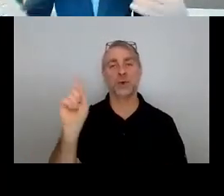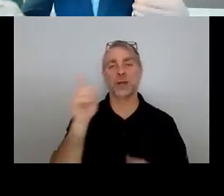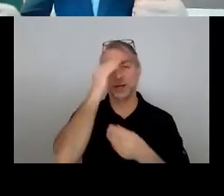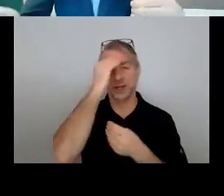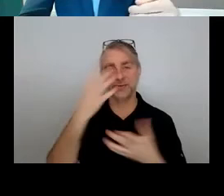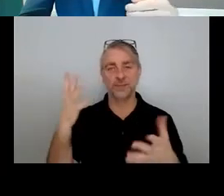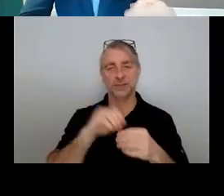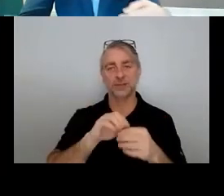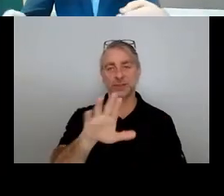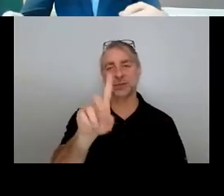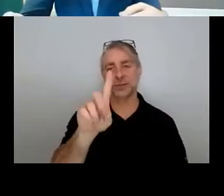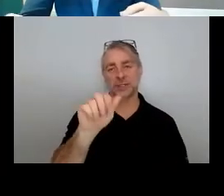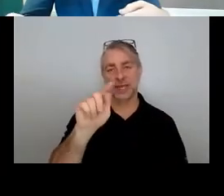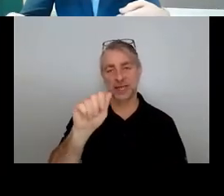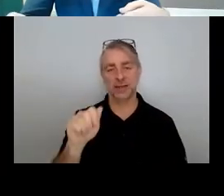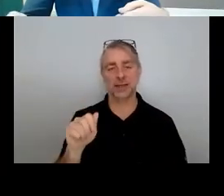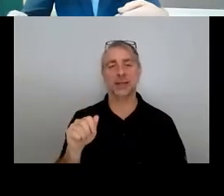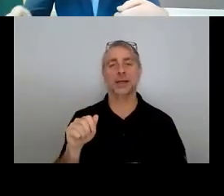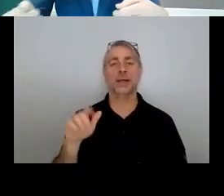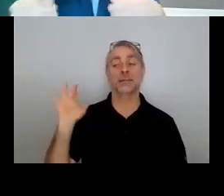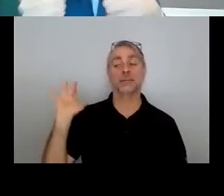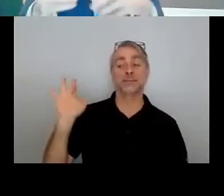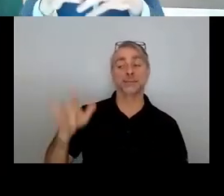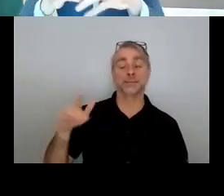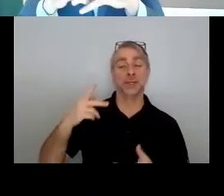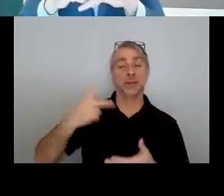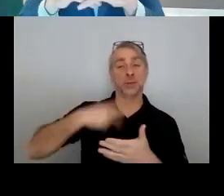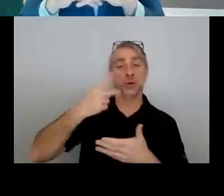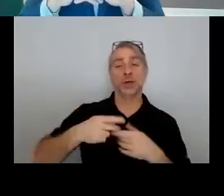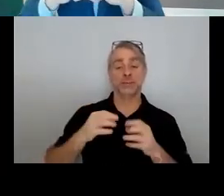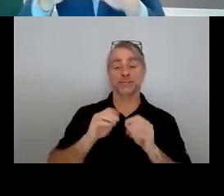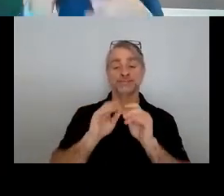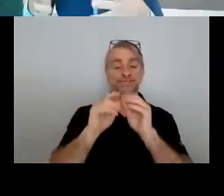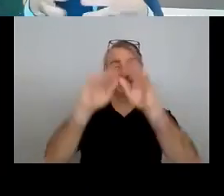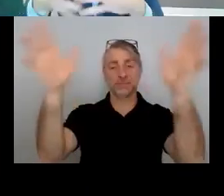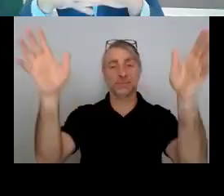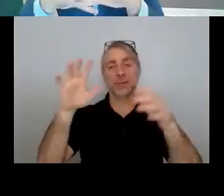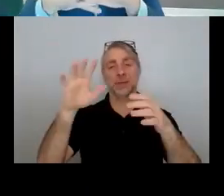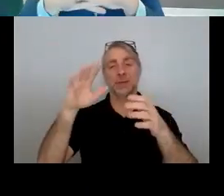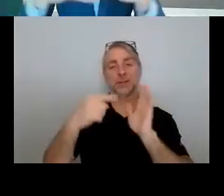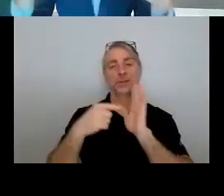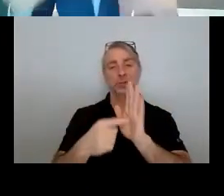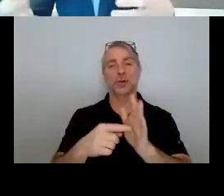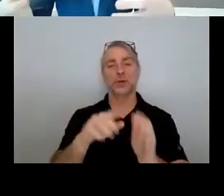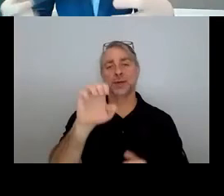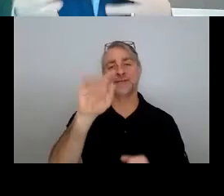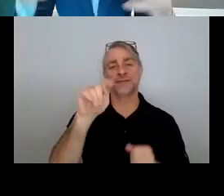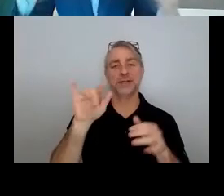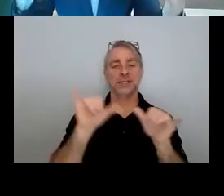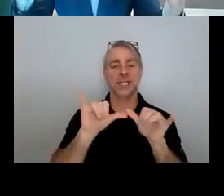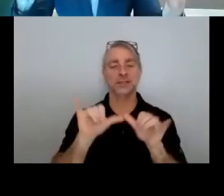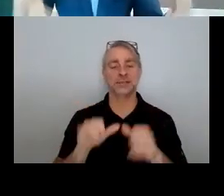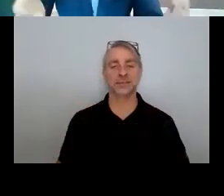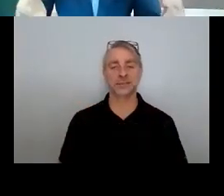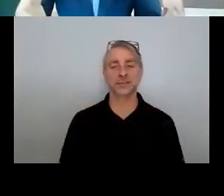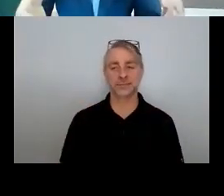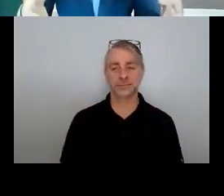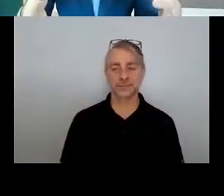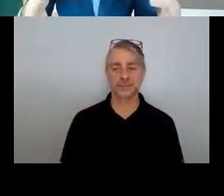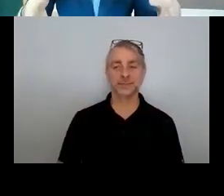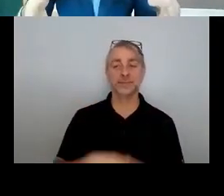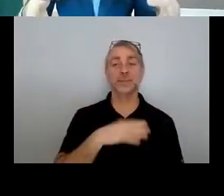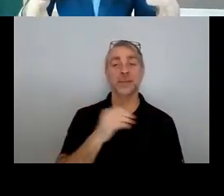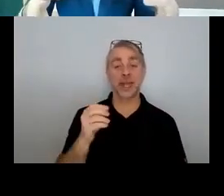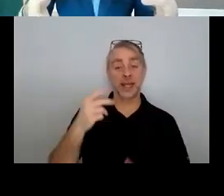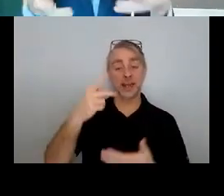and the programs calculate all of the effects for you. And if you want, you can even use those programs to transform